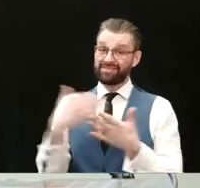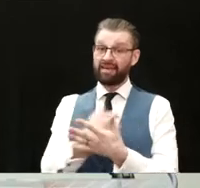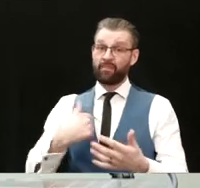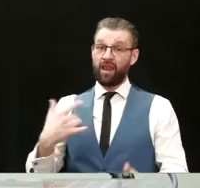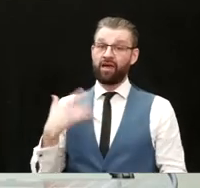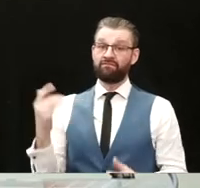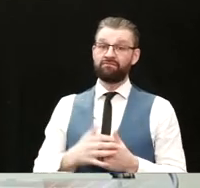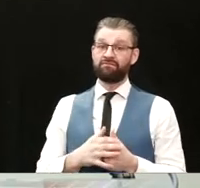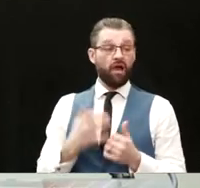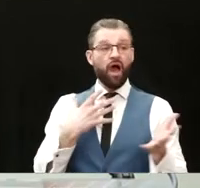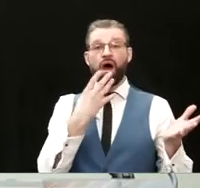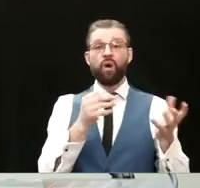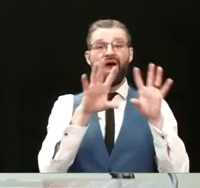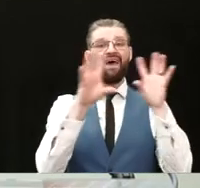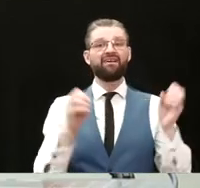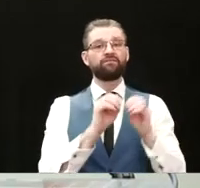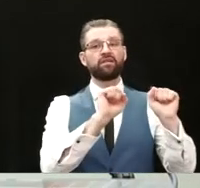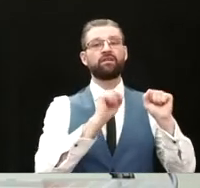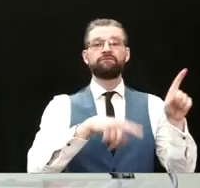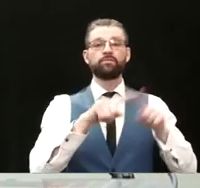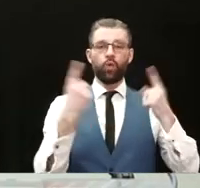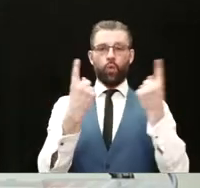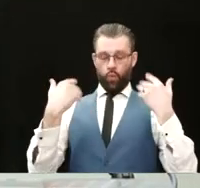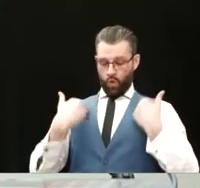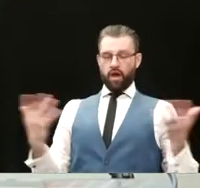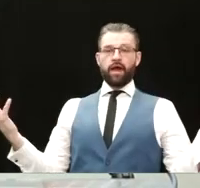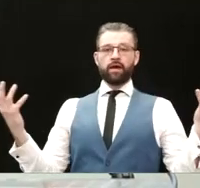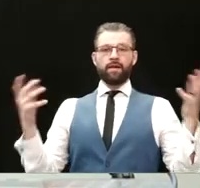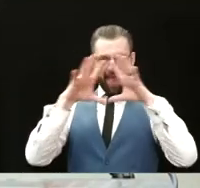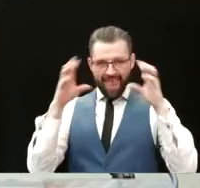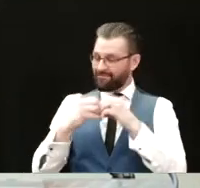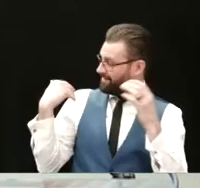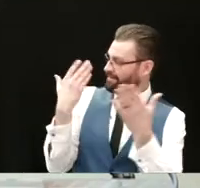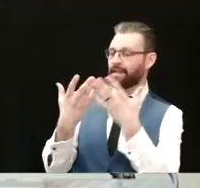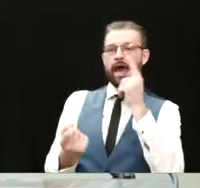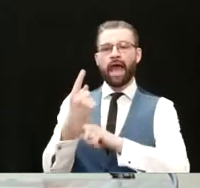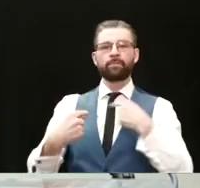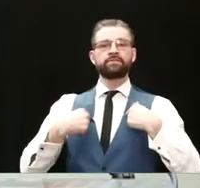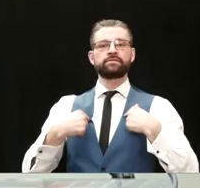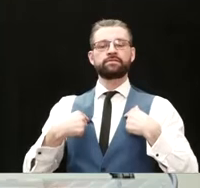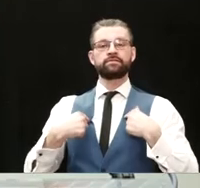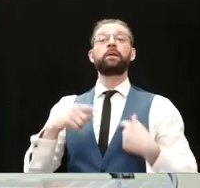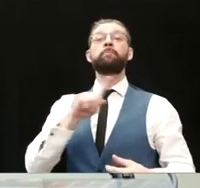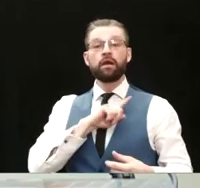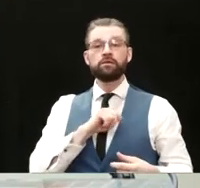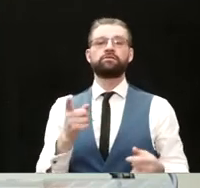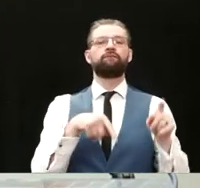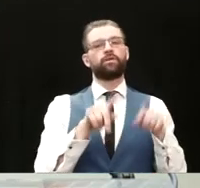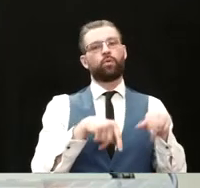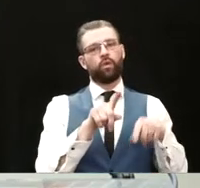owe everything to football. Everything I am, everything that has happened to me is because of